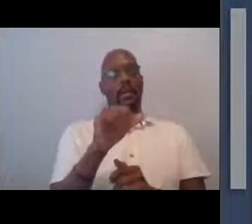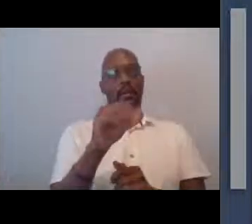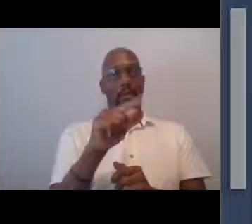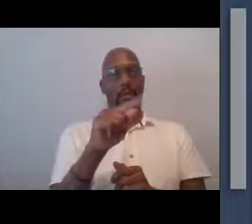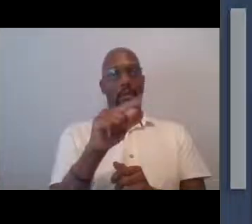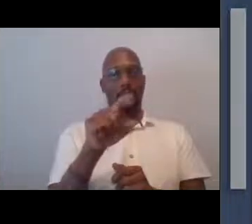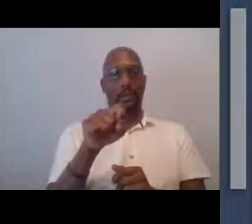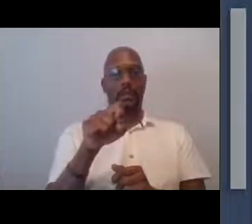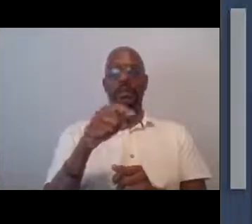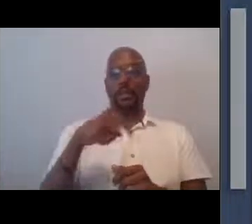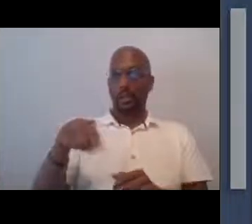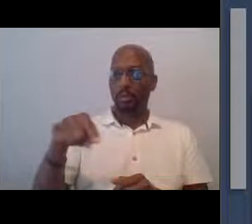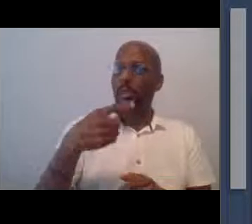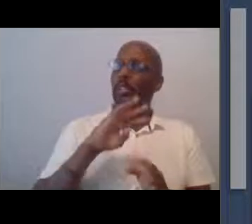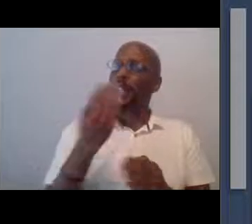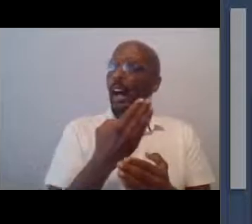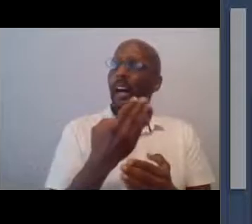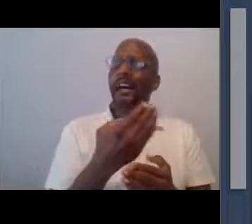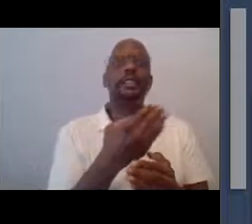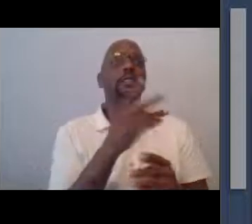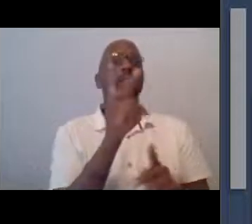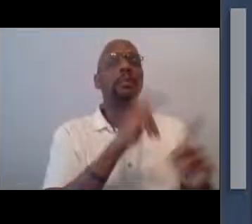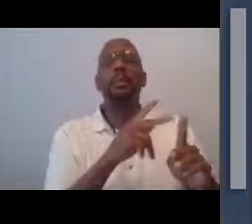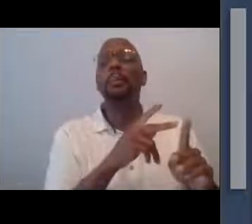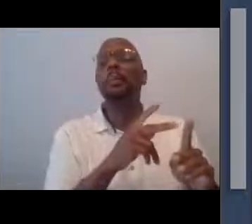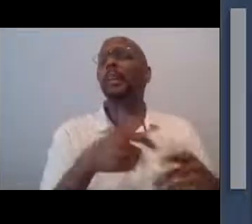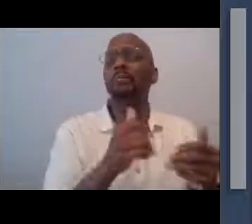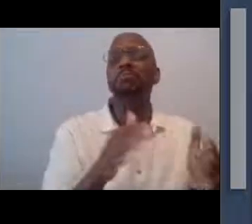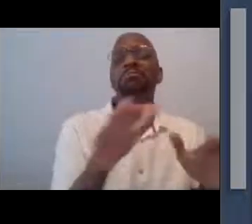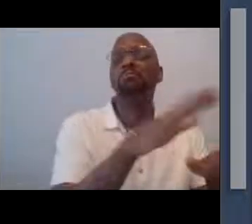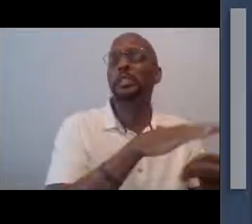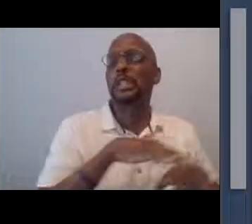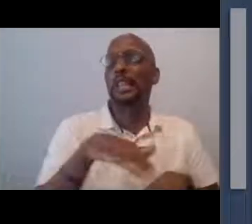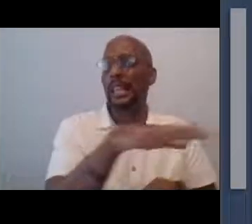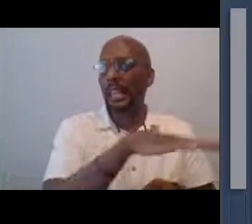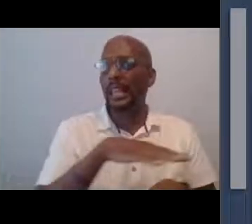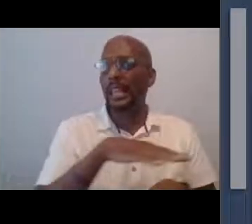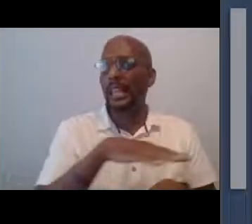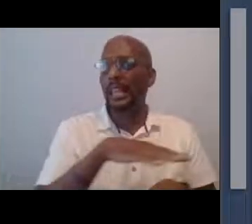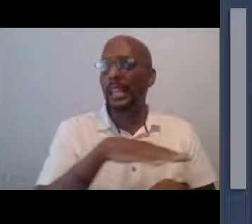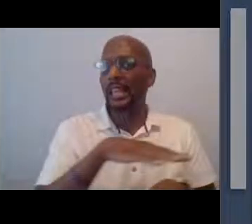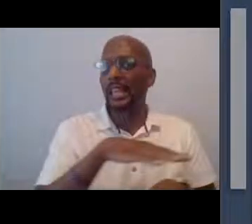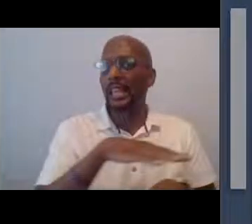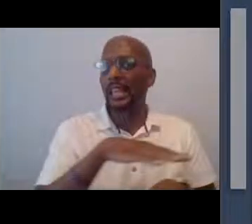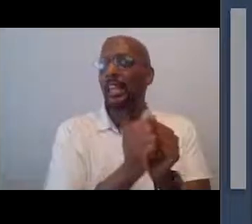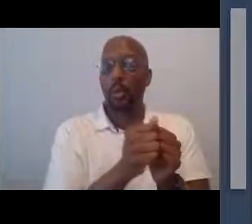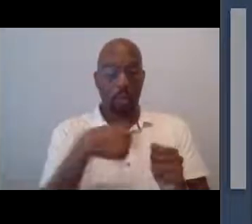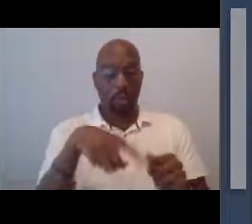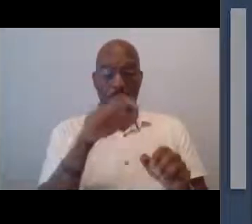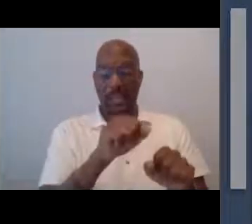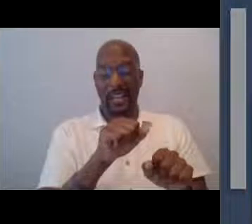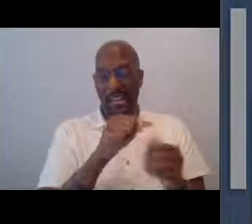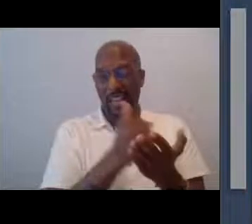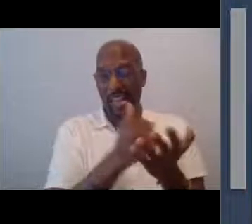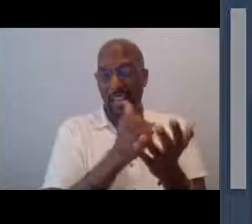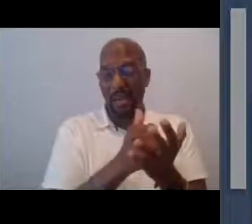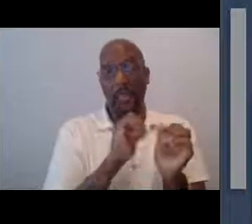in our communities. Community is the answer. And so when we're able to give agency back to